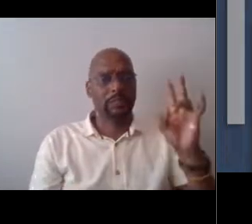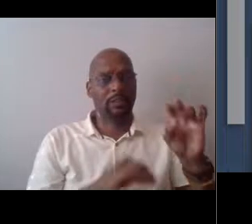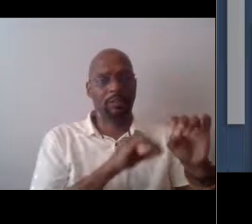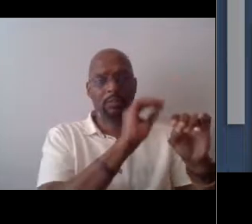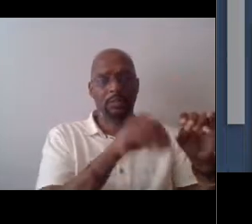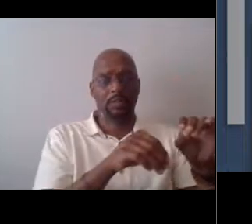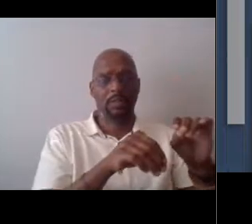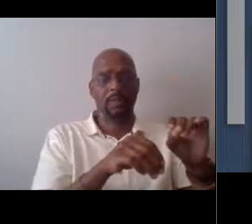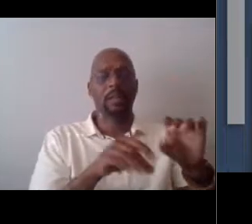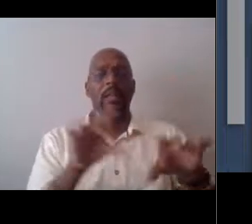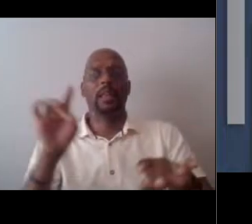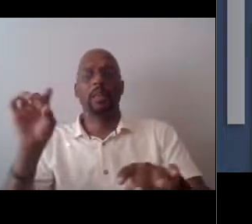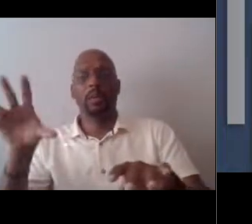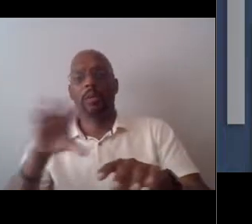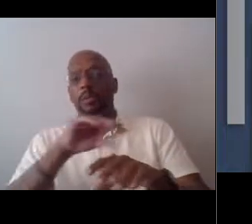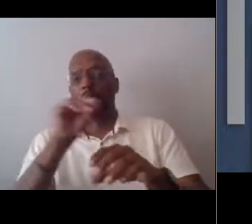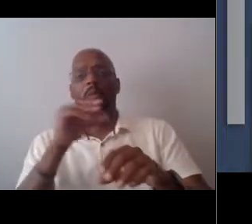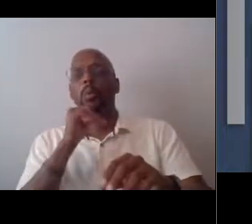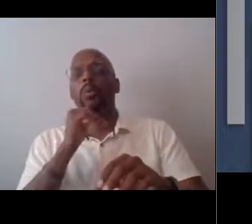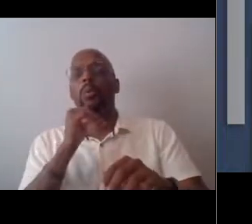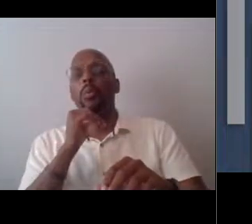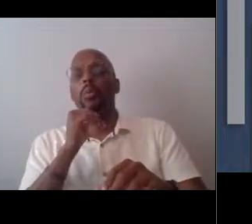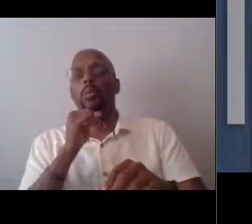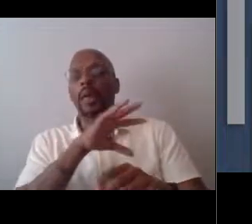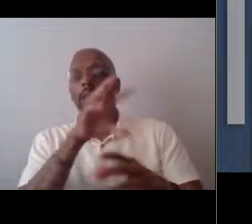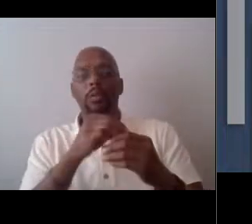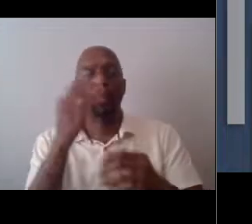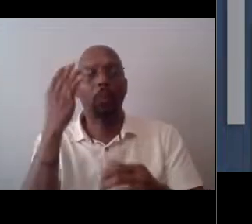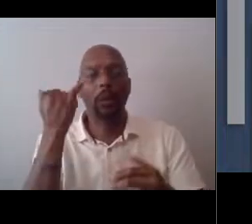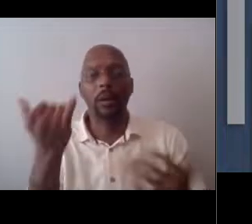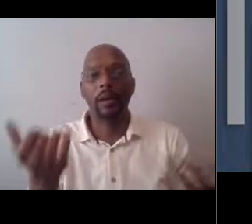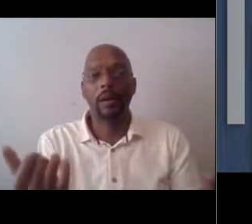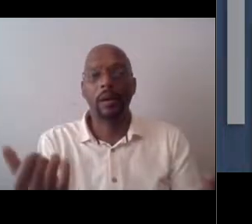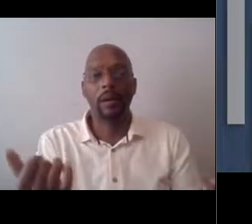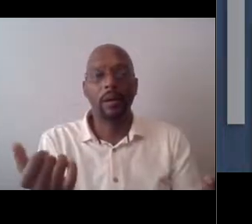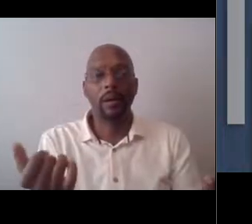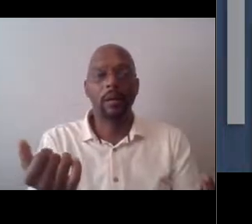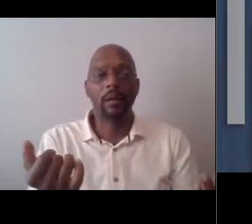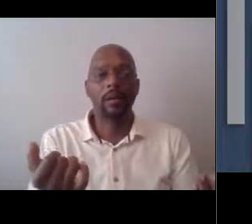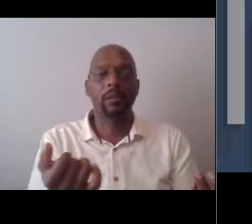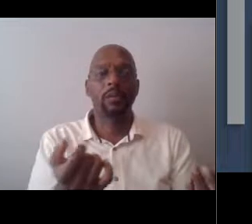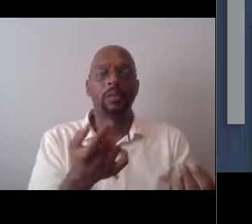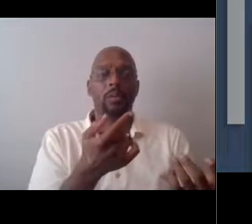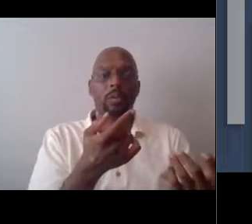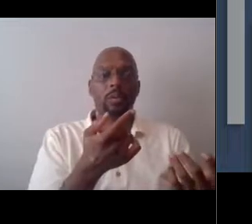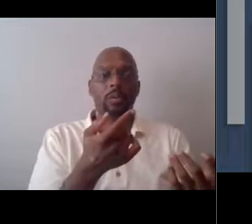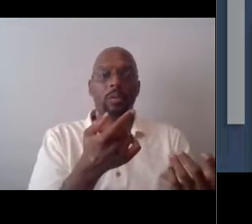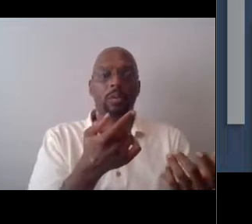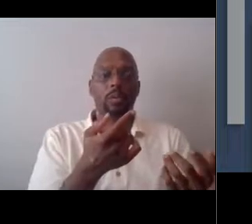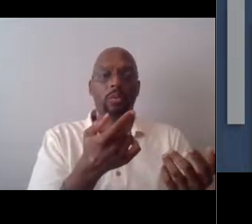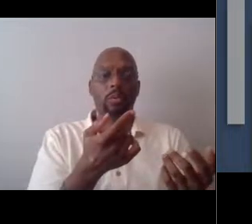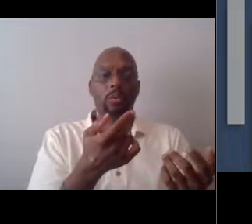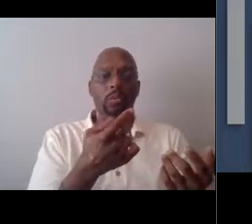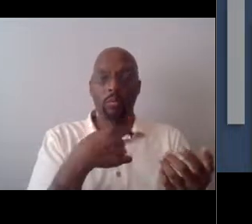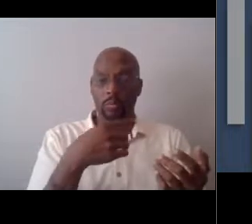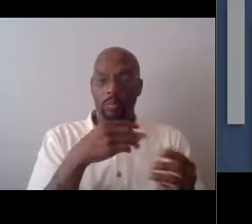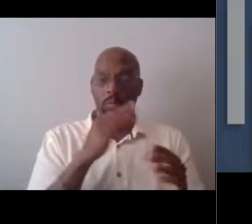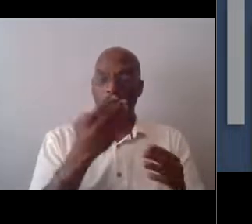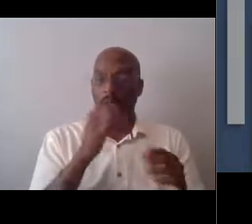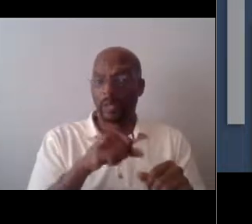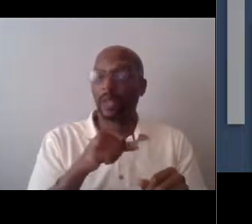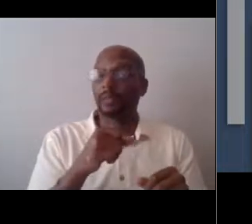every 6 trips that is a commute trip. So we can definitely take that feedback and take a look